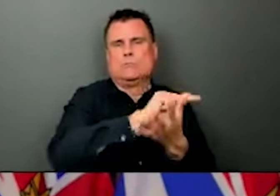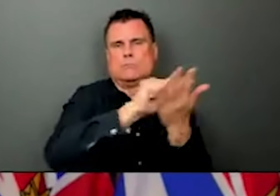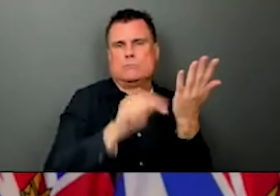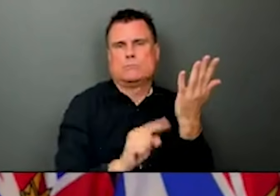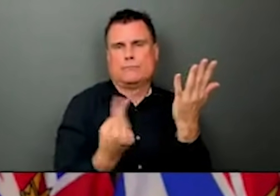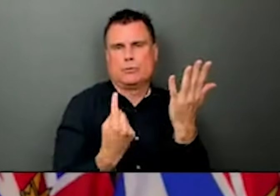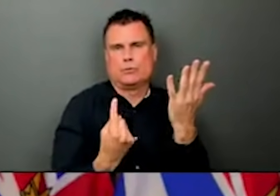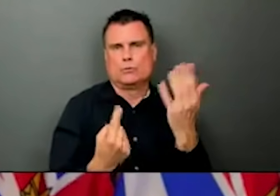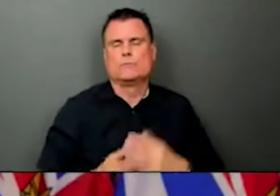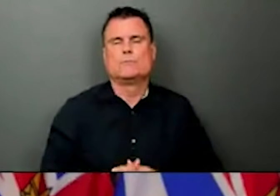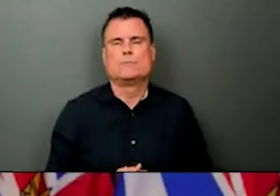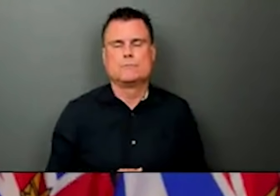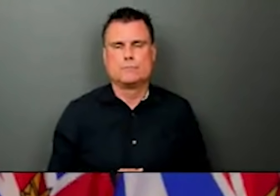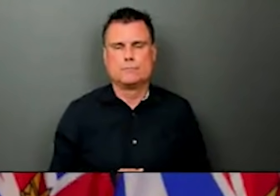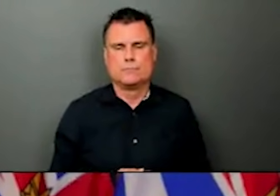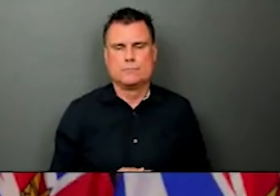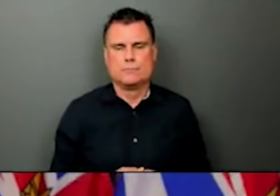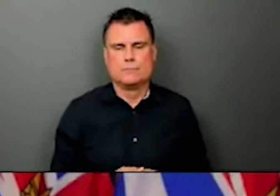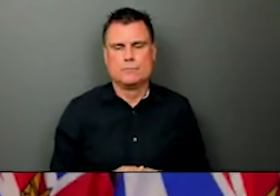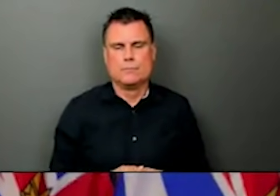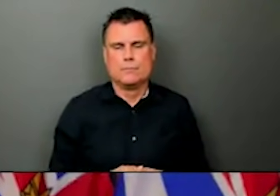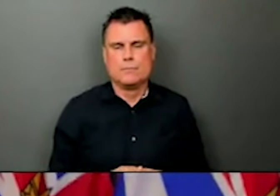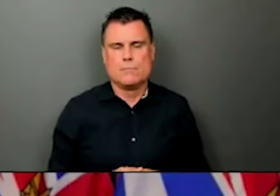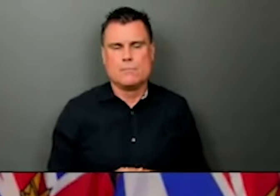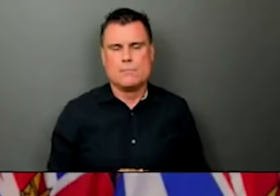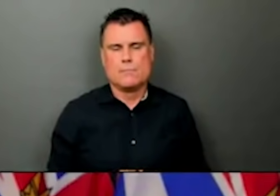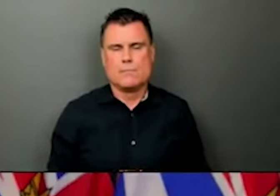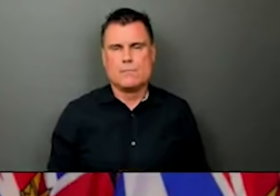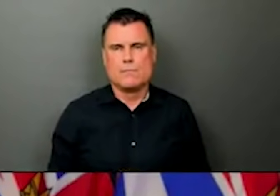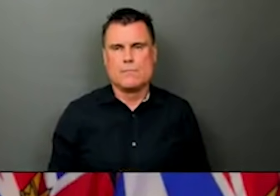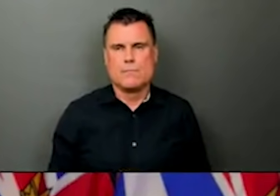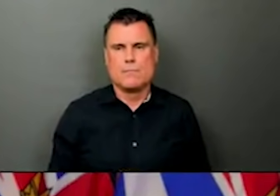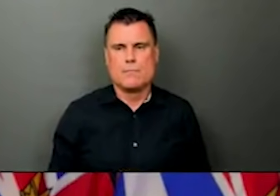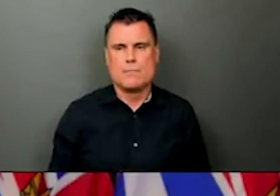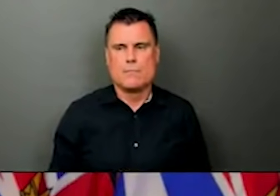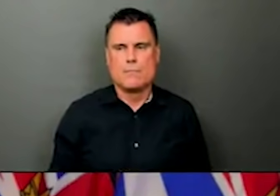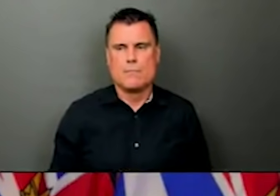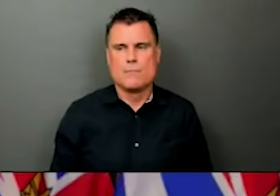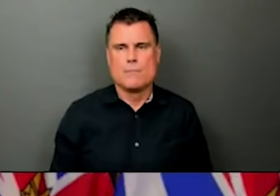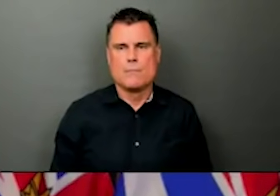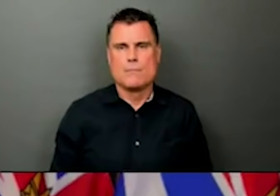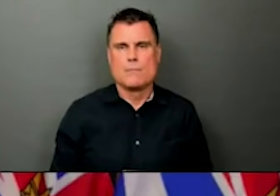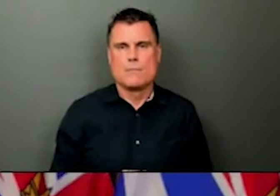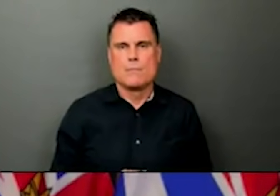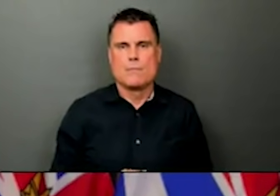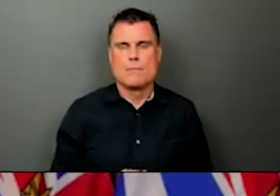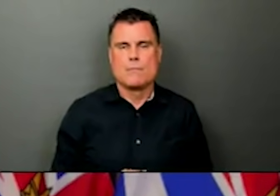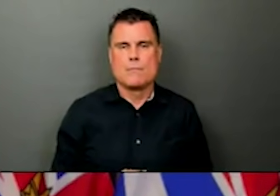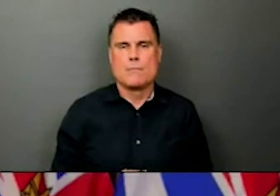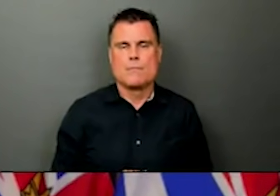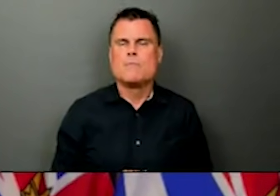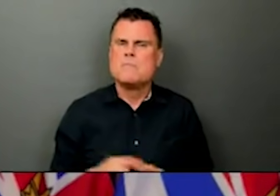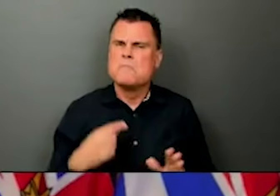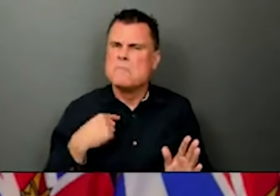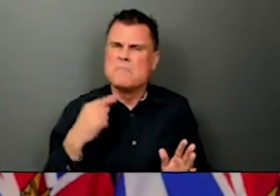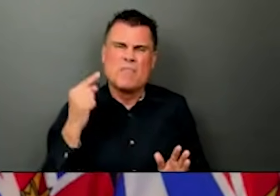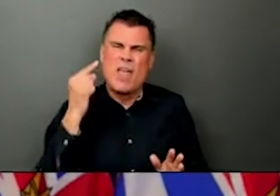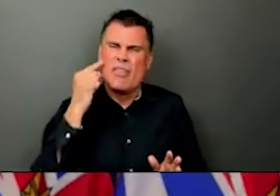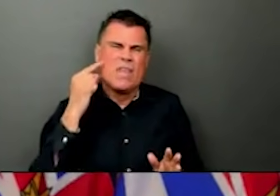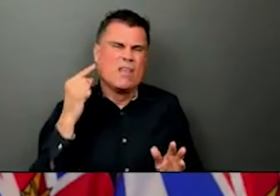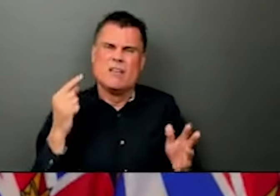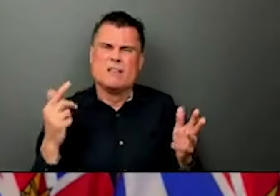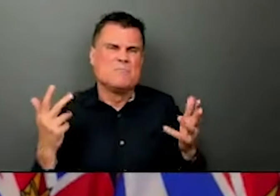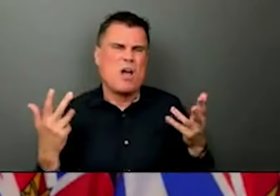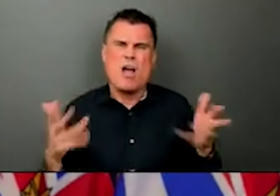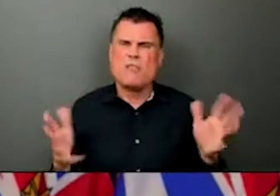those who are clinically vulnerable. There was, I think, in the days when we opened up more fully for second dose, about 450,000 invitations sent out at